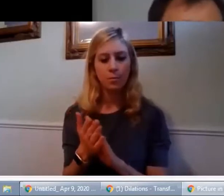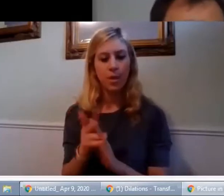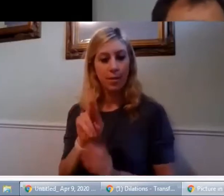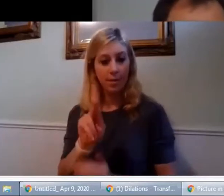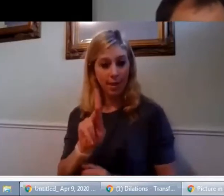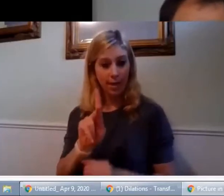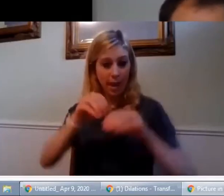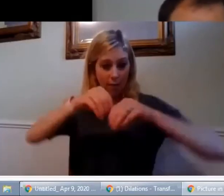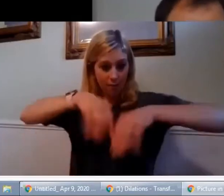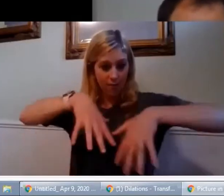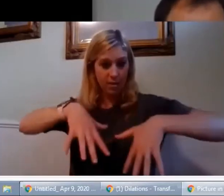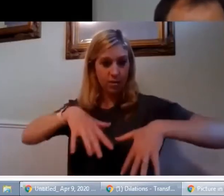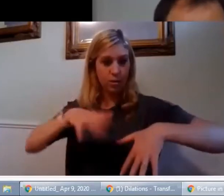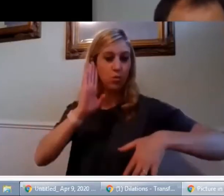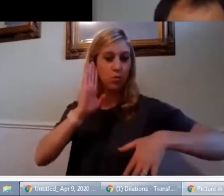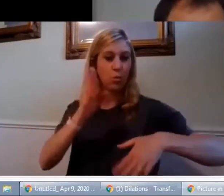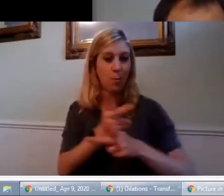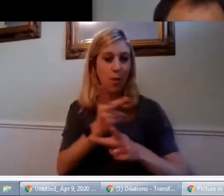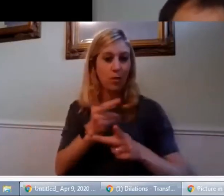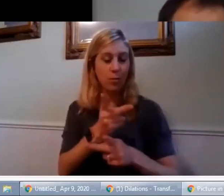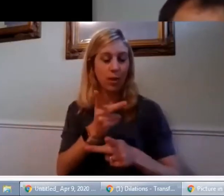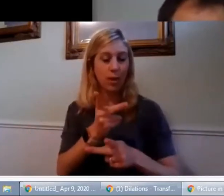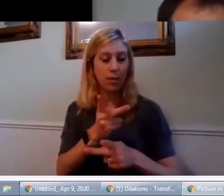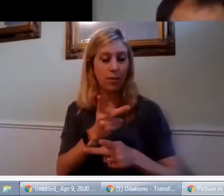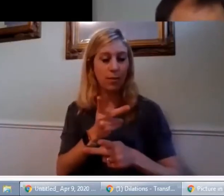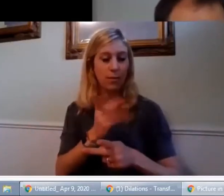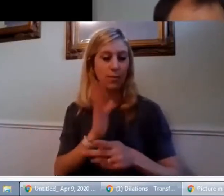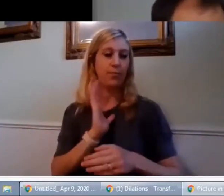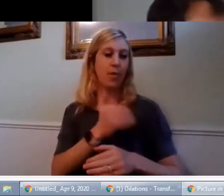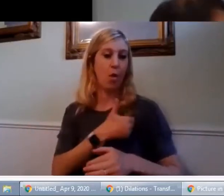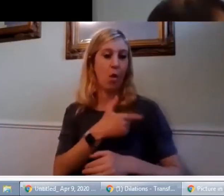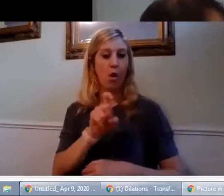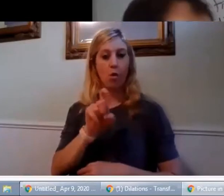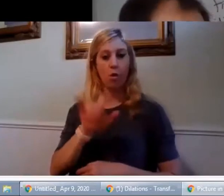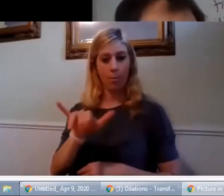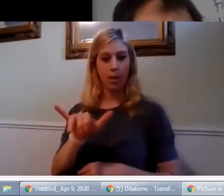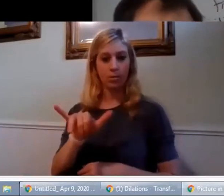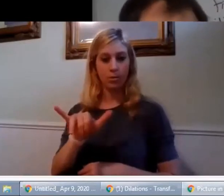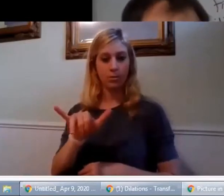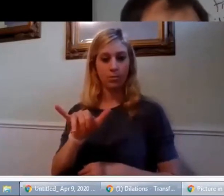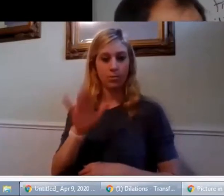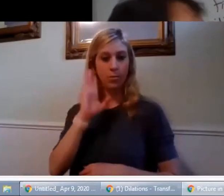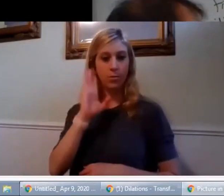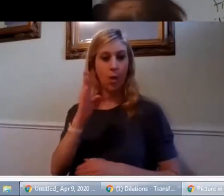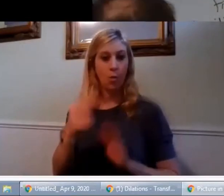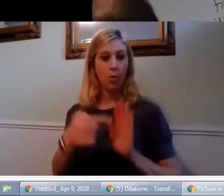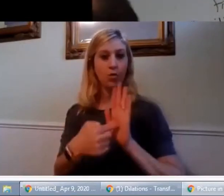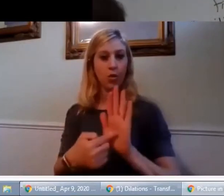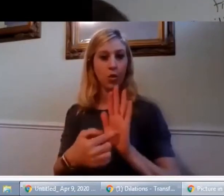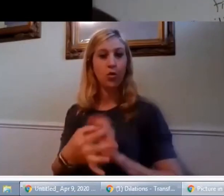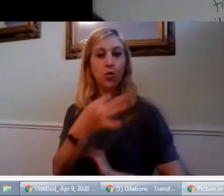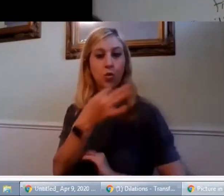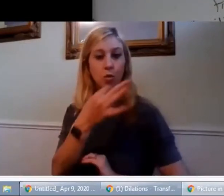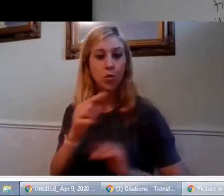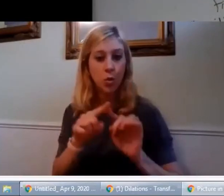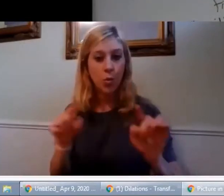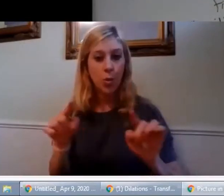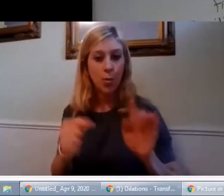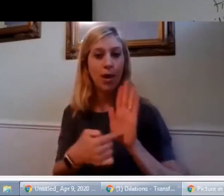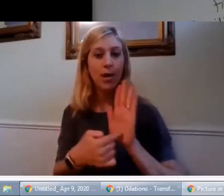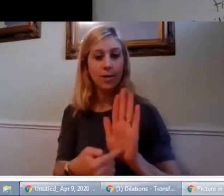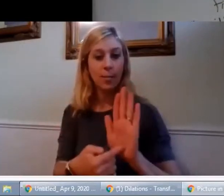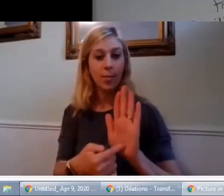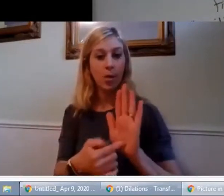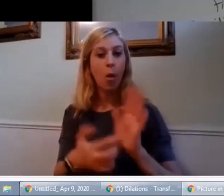ordered pairs by. So I'll show you that in just a second. But I want to give you an example of what these things will look like. So here's our pre-image. Let me